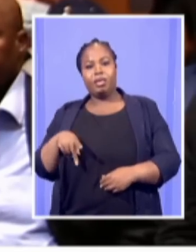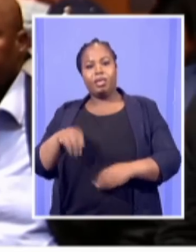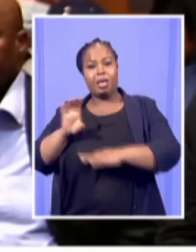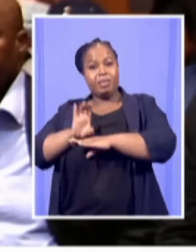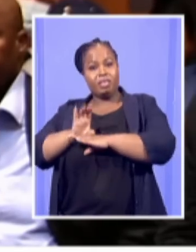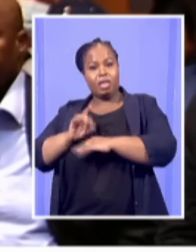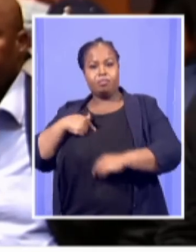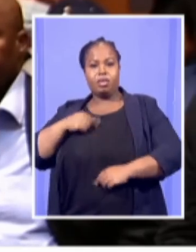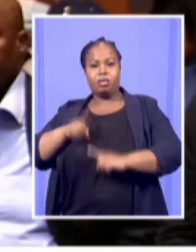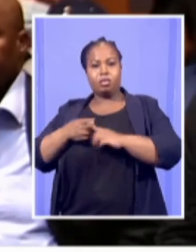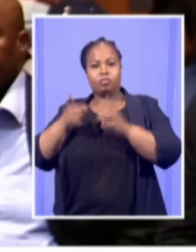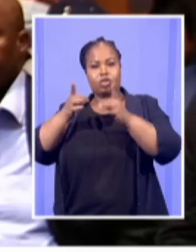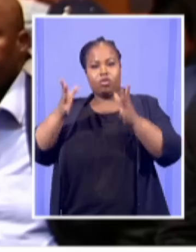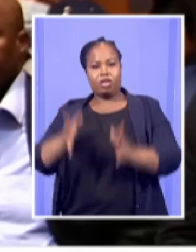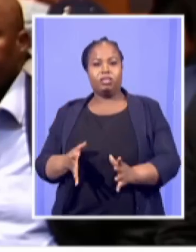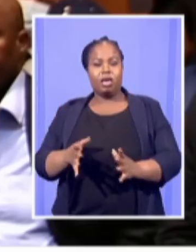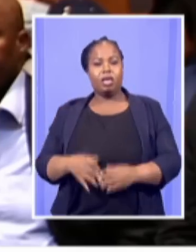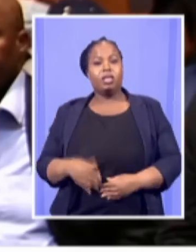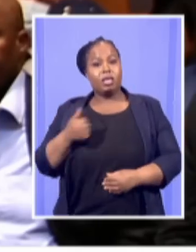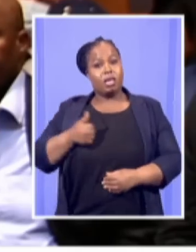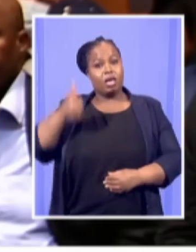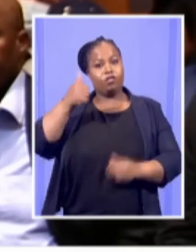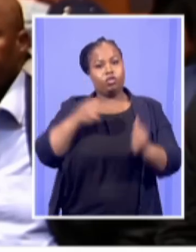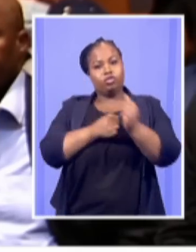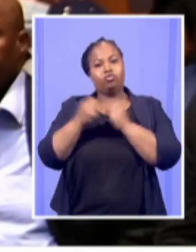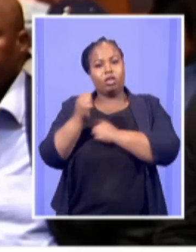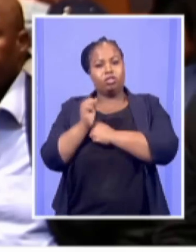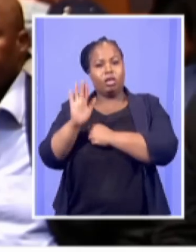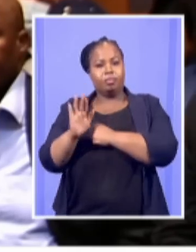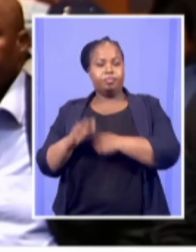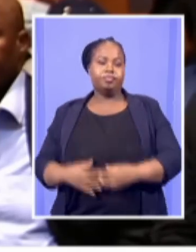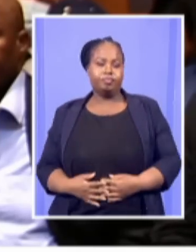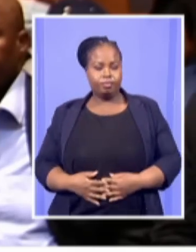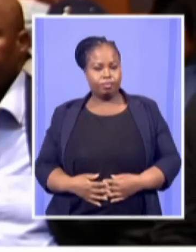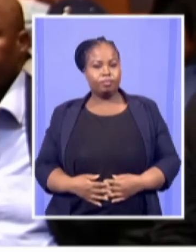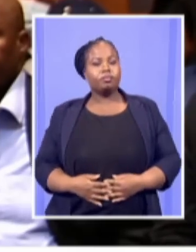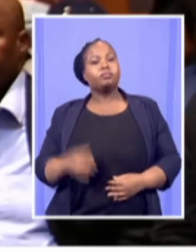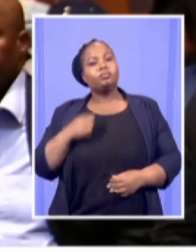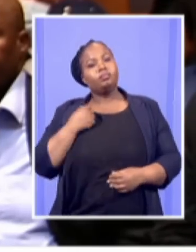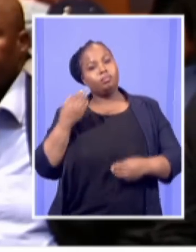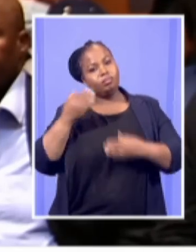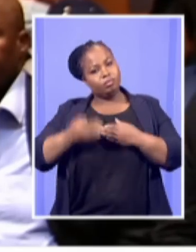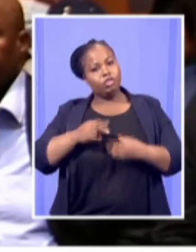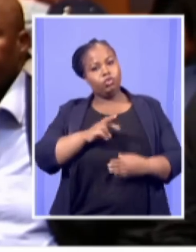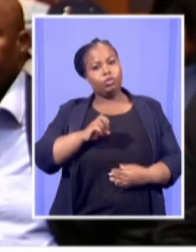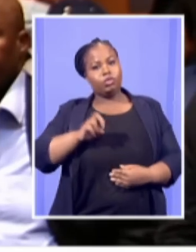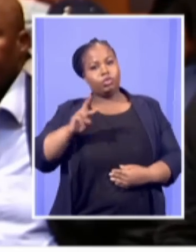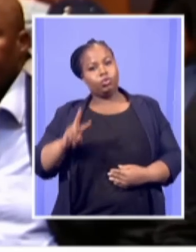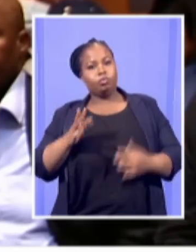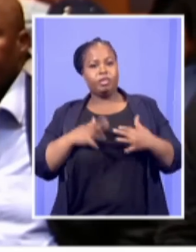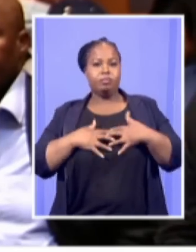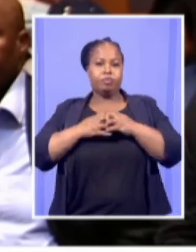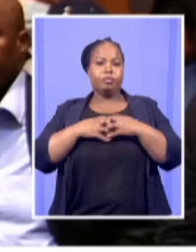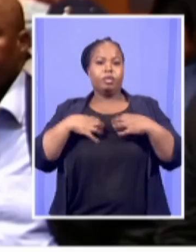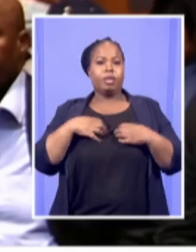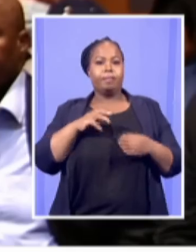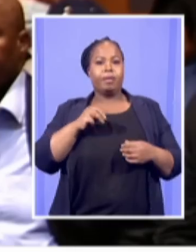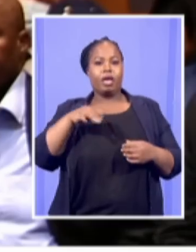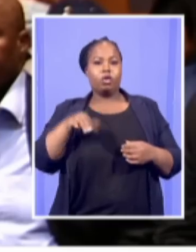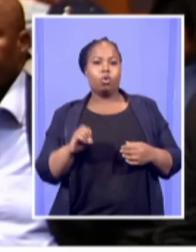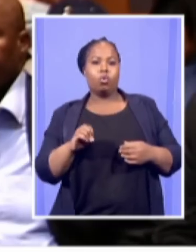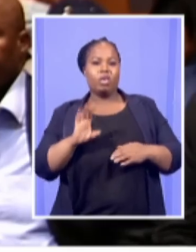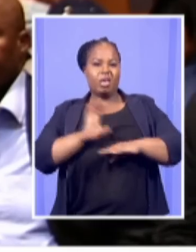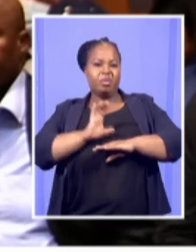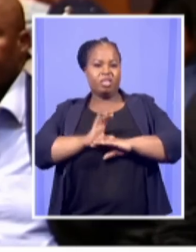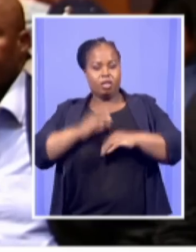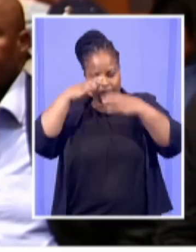of Executive Director and Head of the Structured Markets Division. In 2002, I established Maya Capital, focusing on